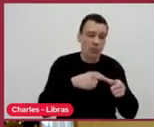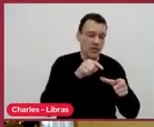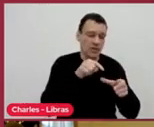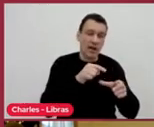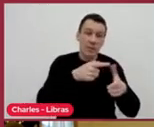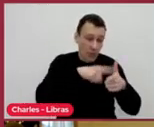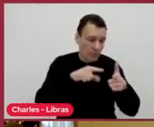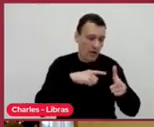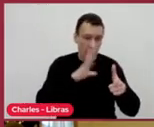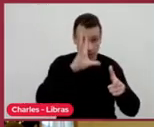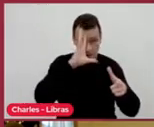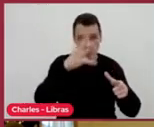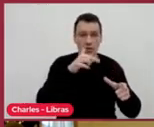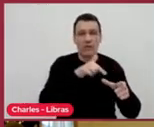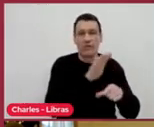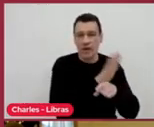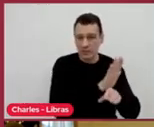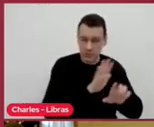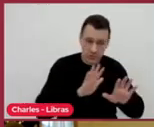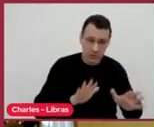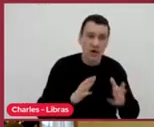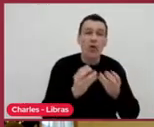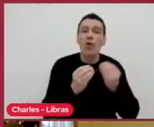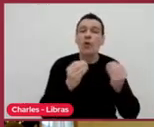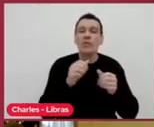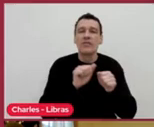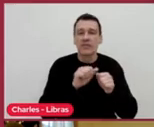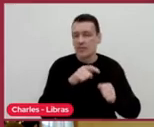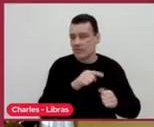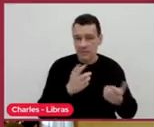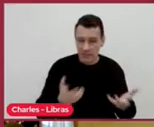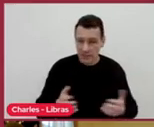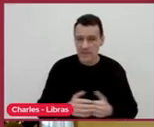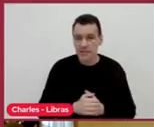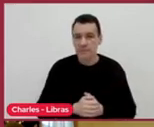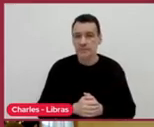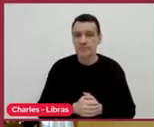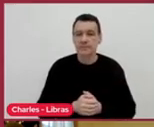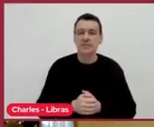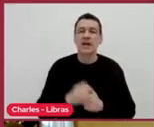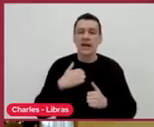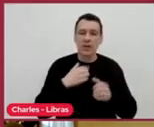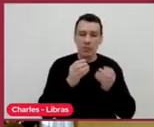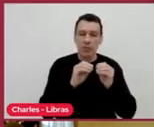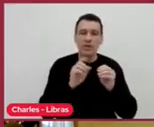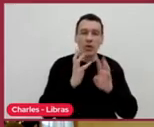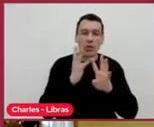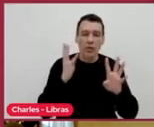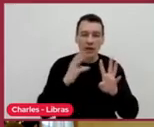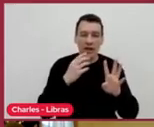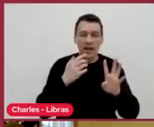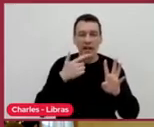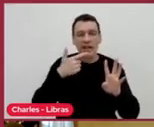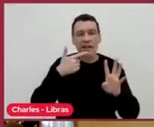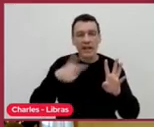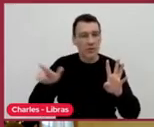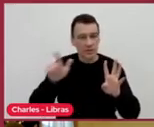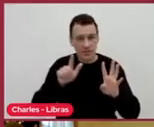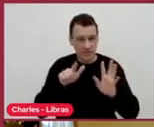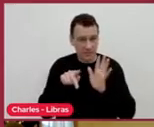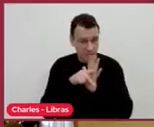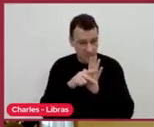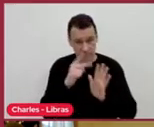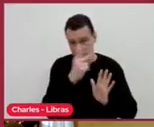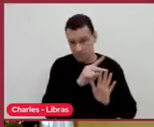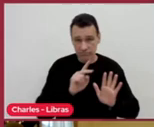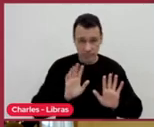and I'm going to define this query language here. That's an entity query language. It's not exactly what it